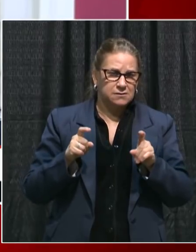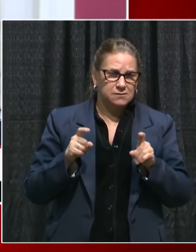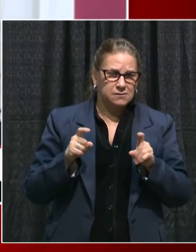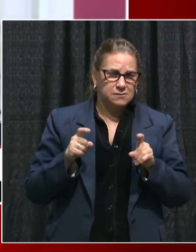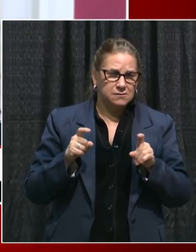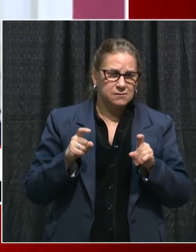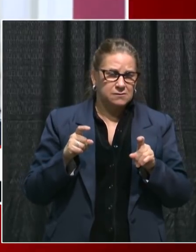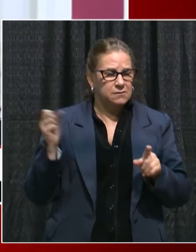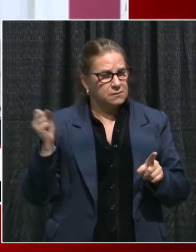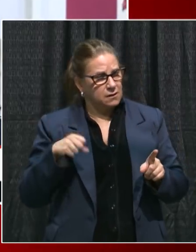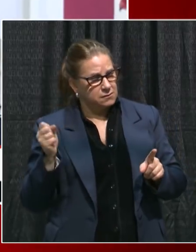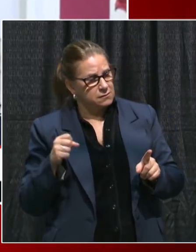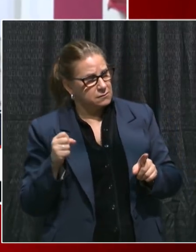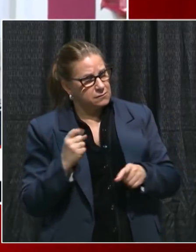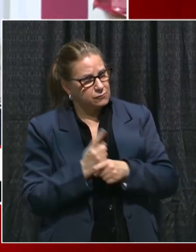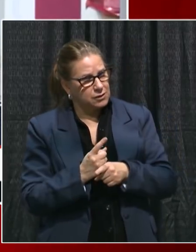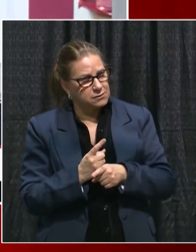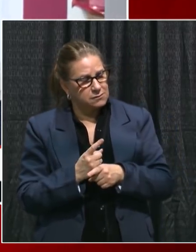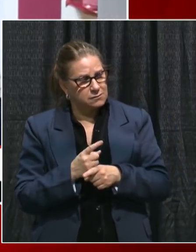Yes, that's correct.